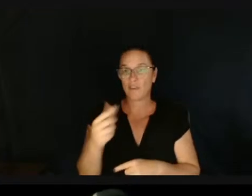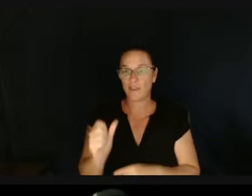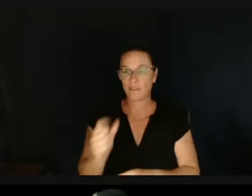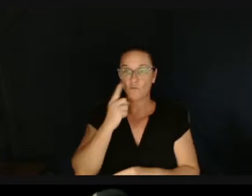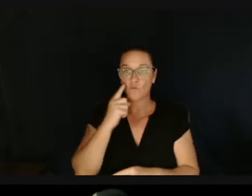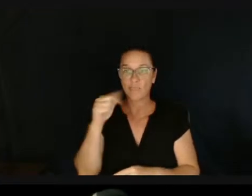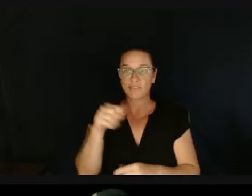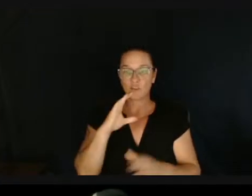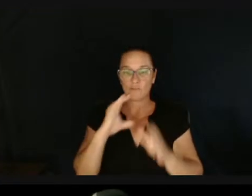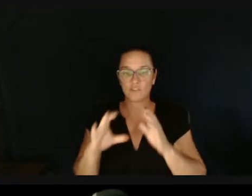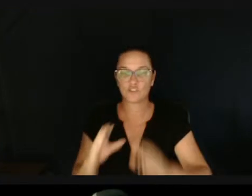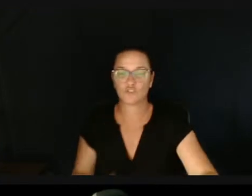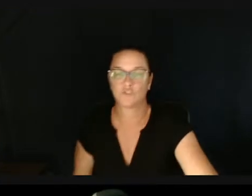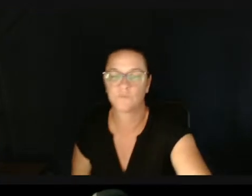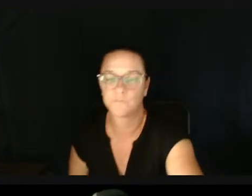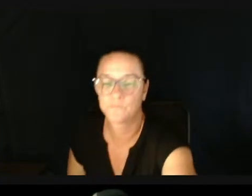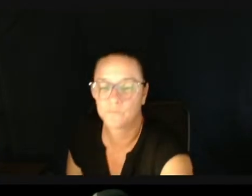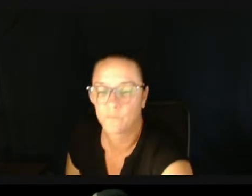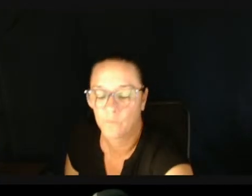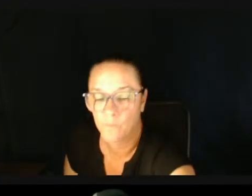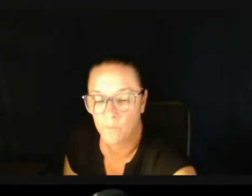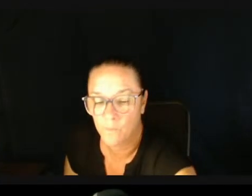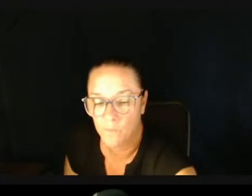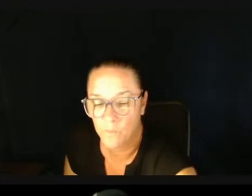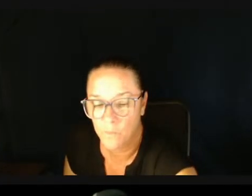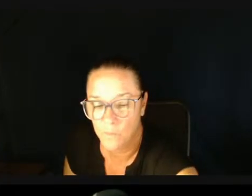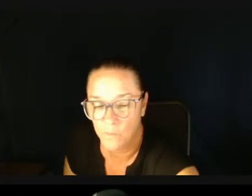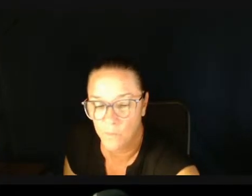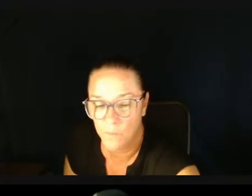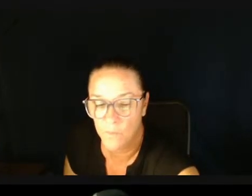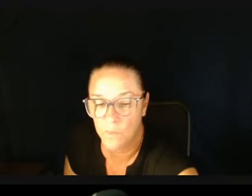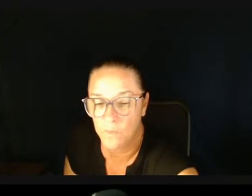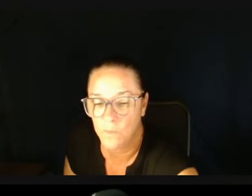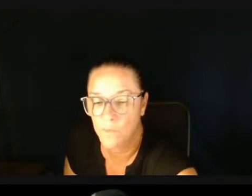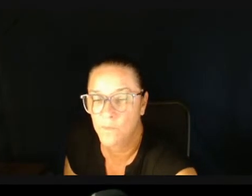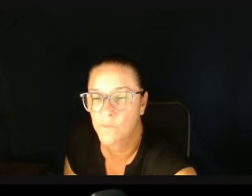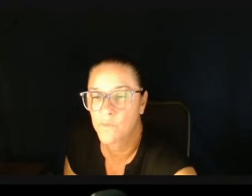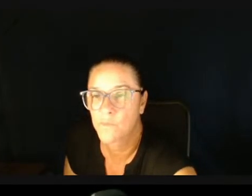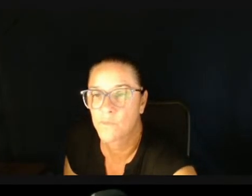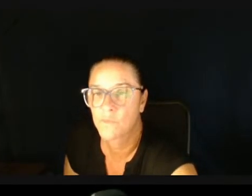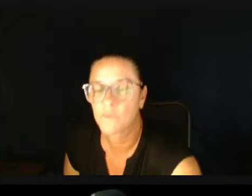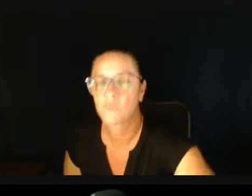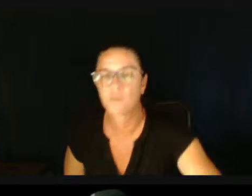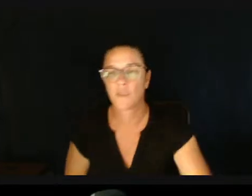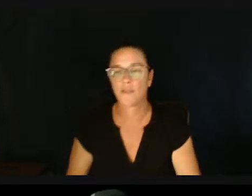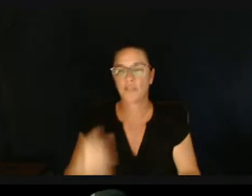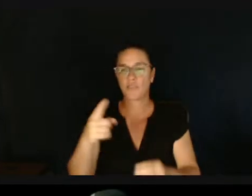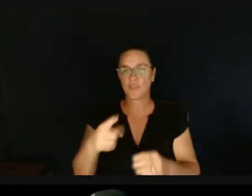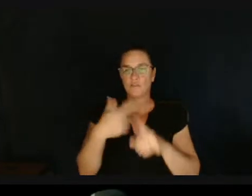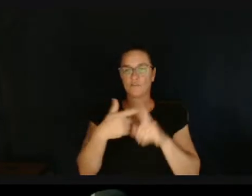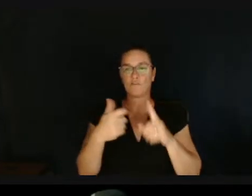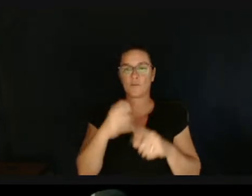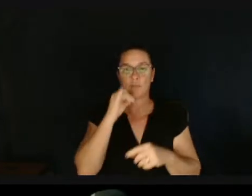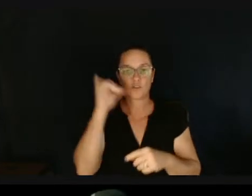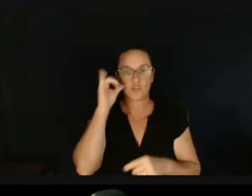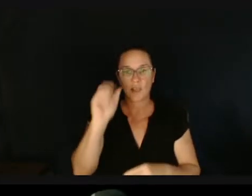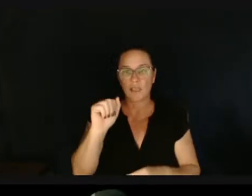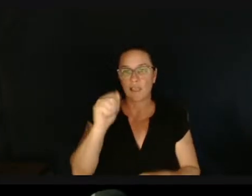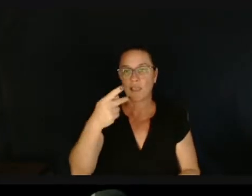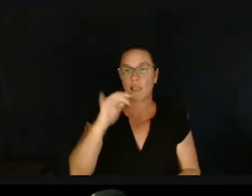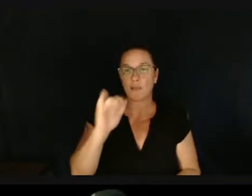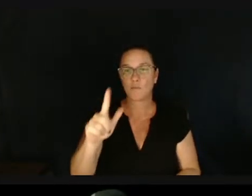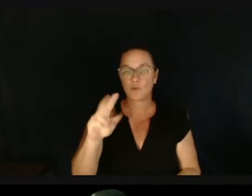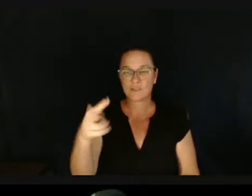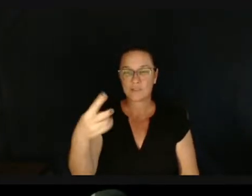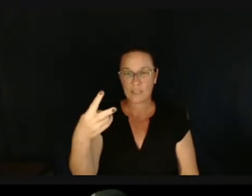conversation. So to start, this is a release from yesterday, April 2nd,